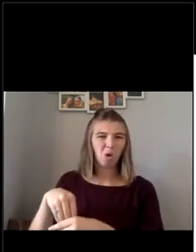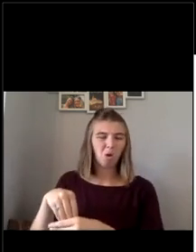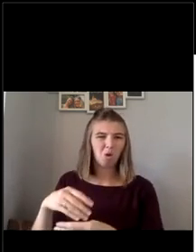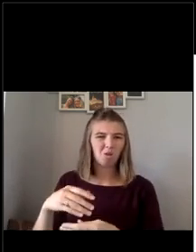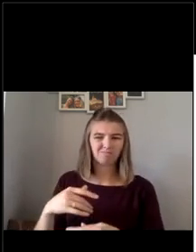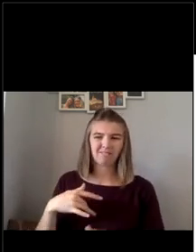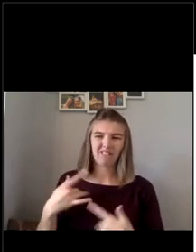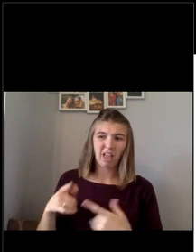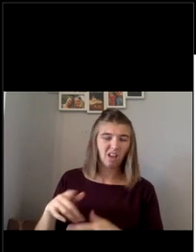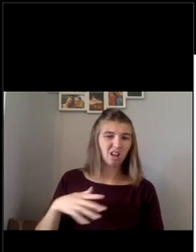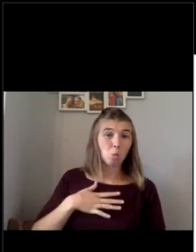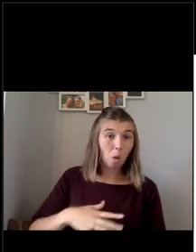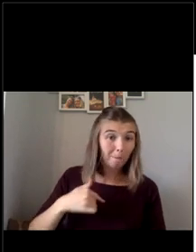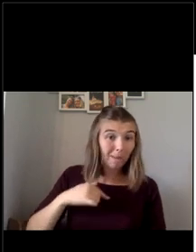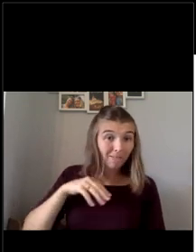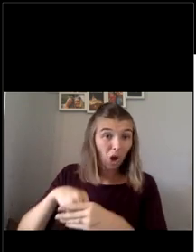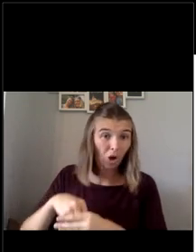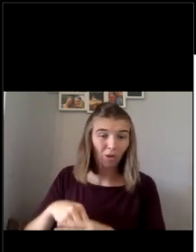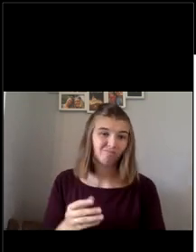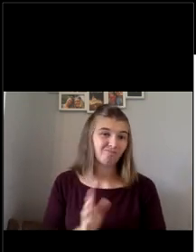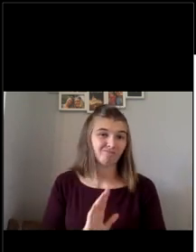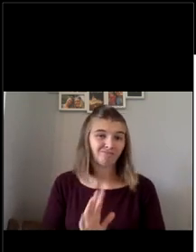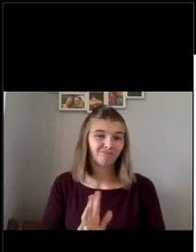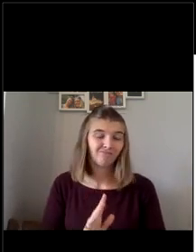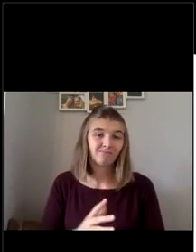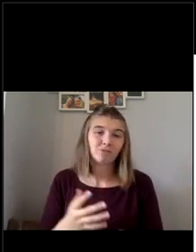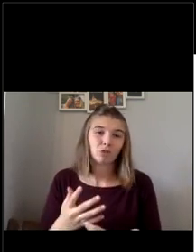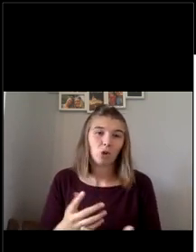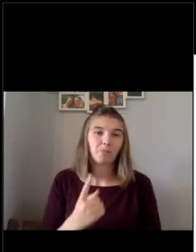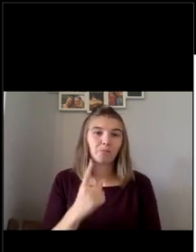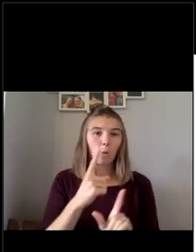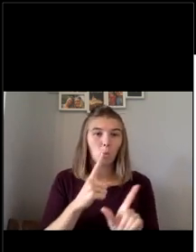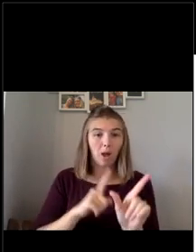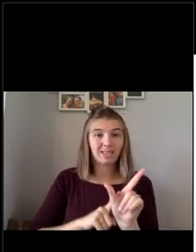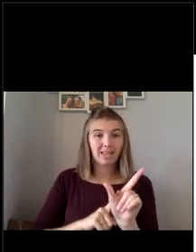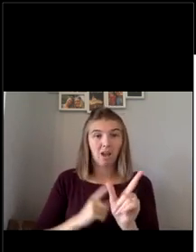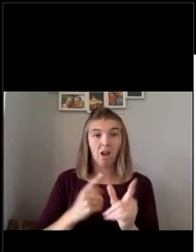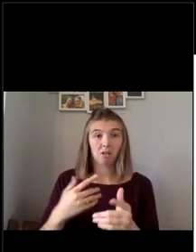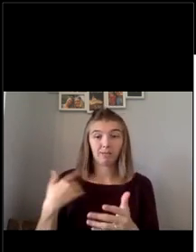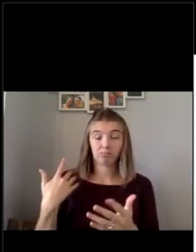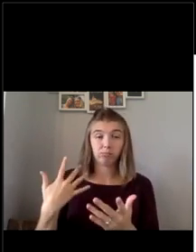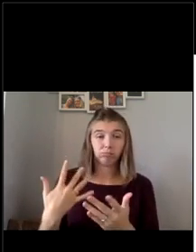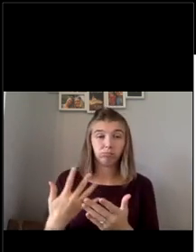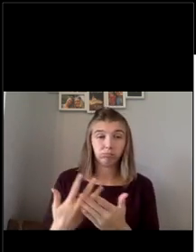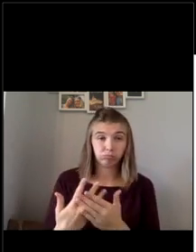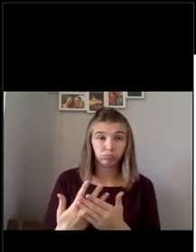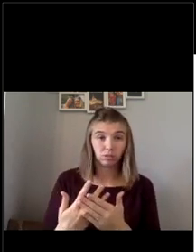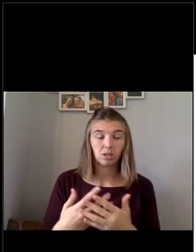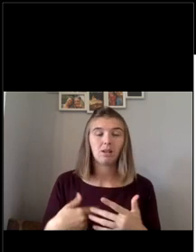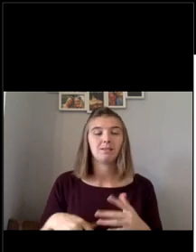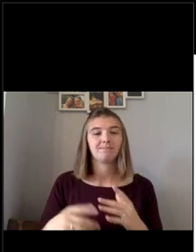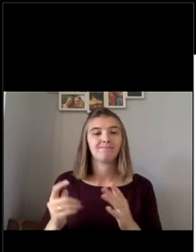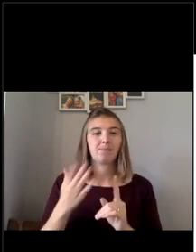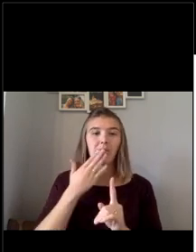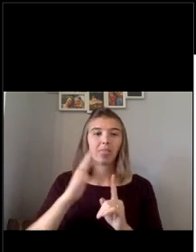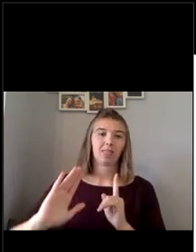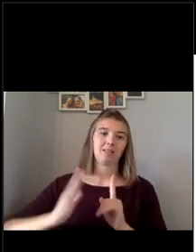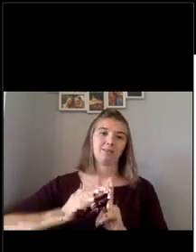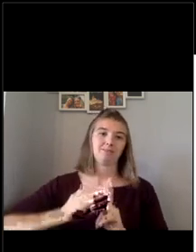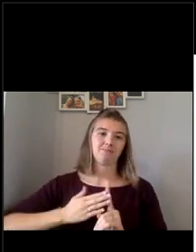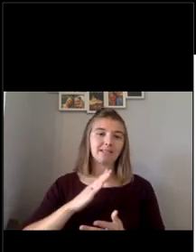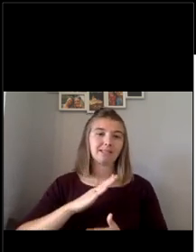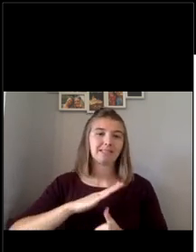a year into my PhD, I was diagnosed with clinical depression. So with my diabetes,